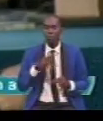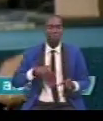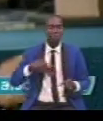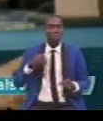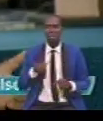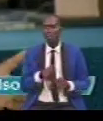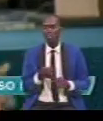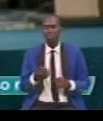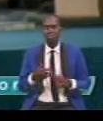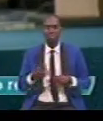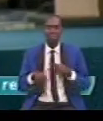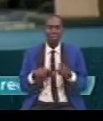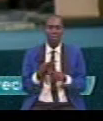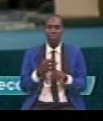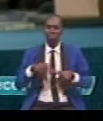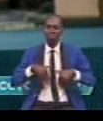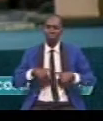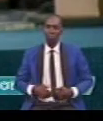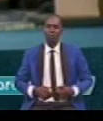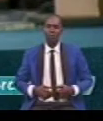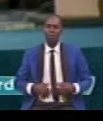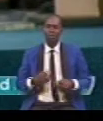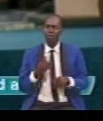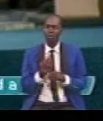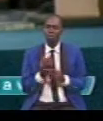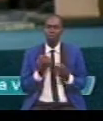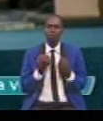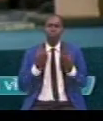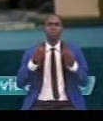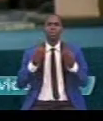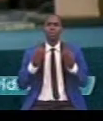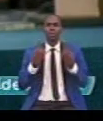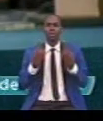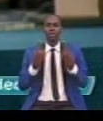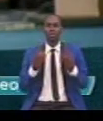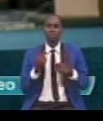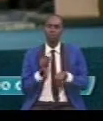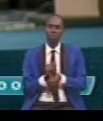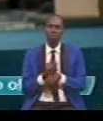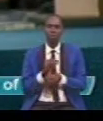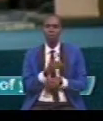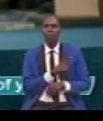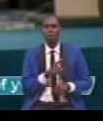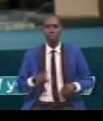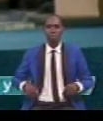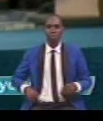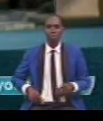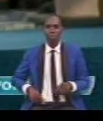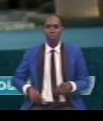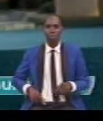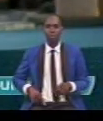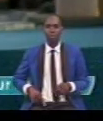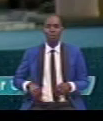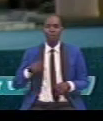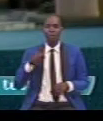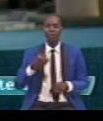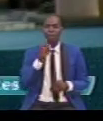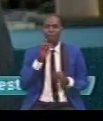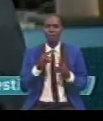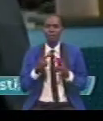tired. So just imagine the works of the Lord. I'm very, very, very